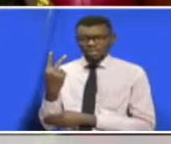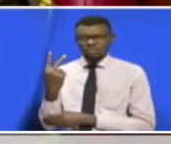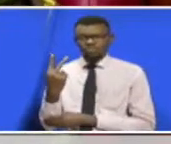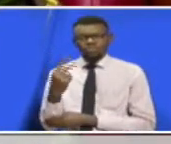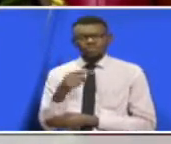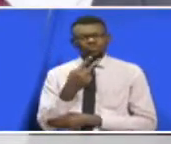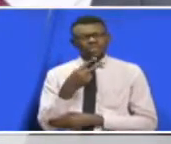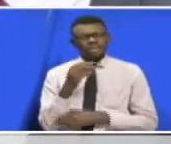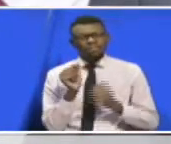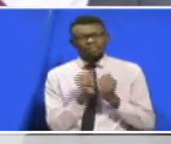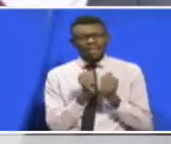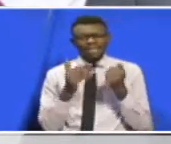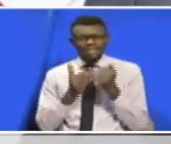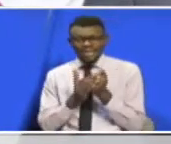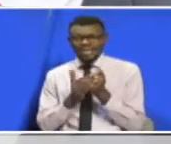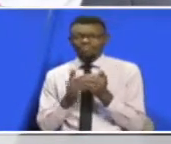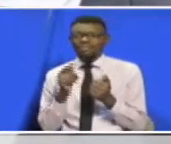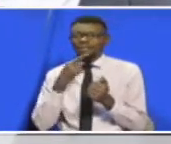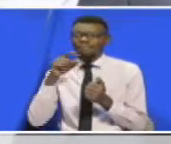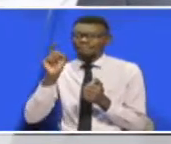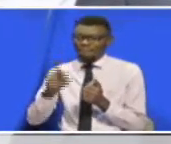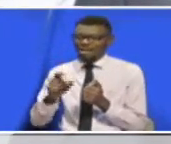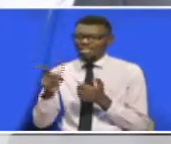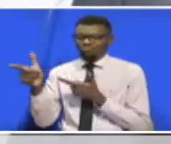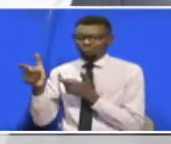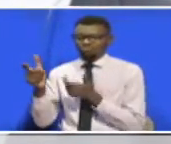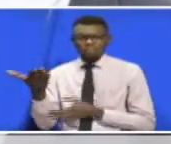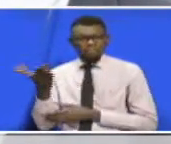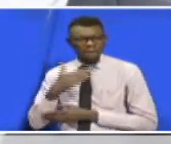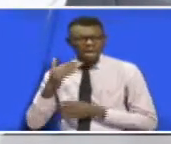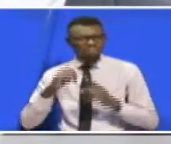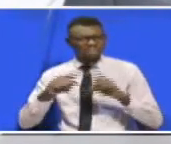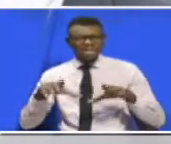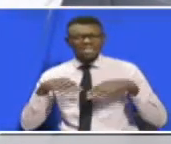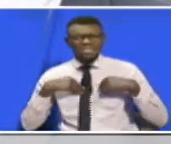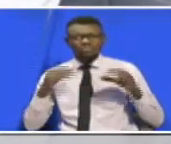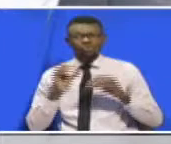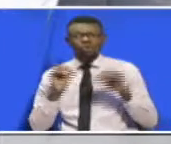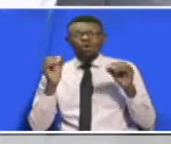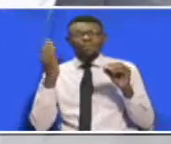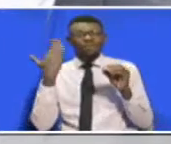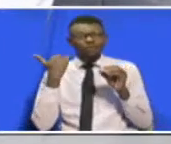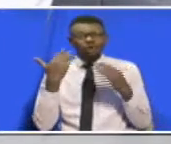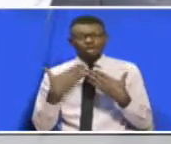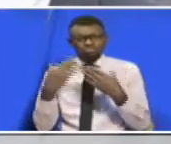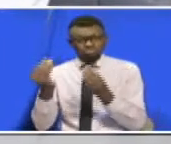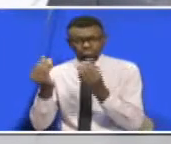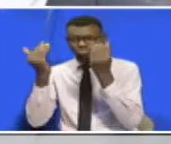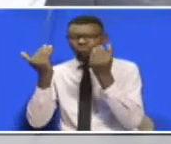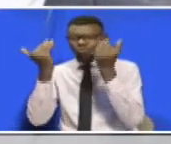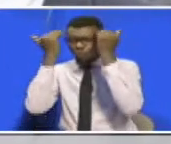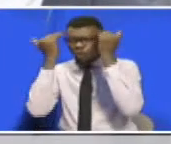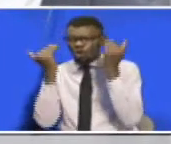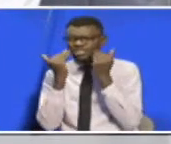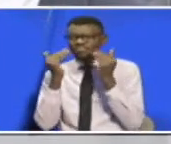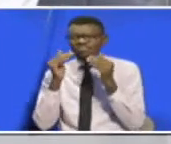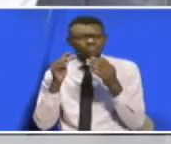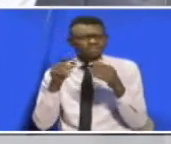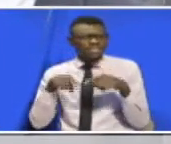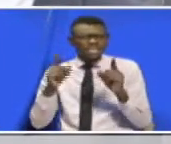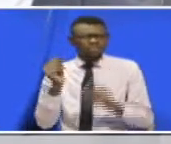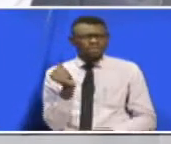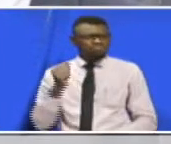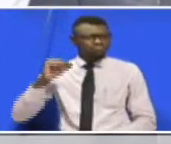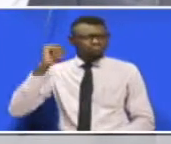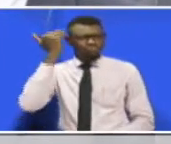from 2019, the court told Mr. Kinoti to return the firearms. He did not return the firearms. We went to court on a contempt application to compel the DCI